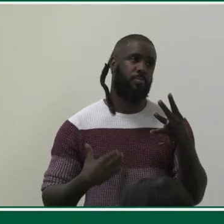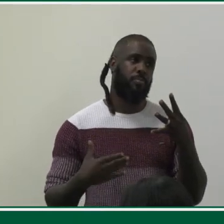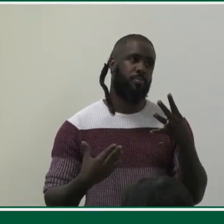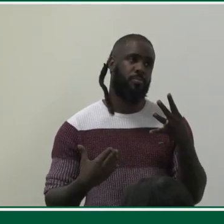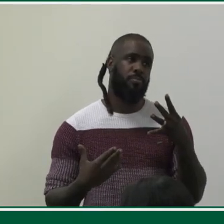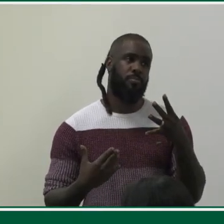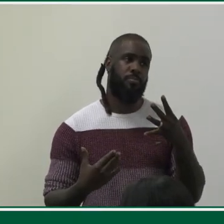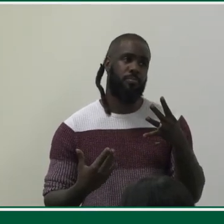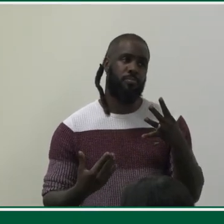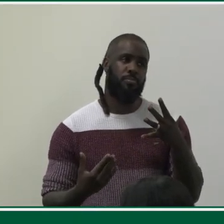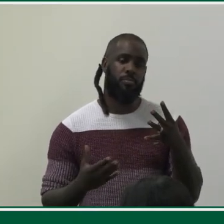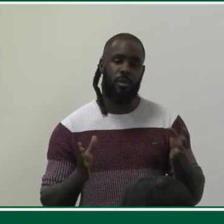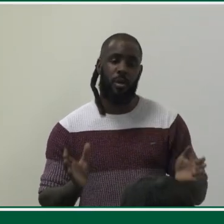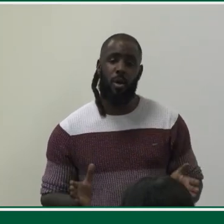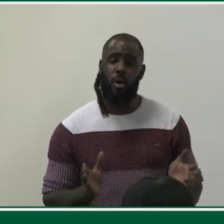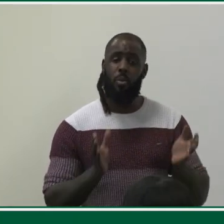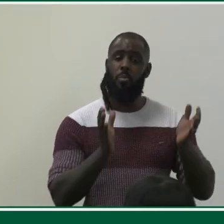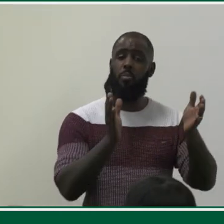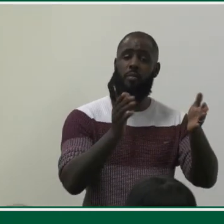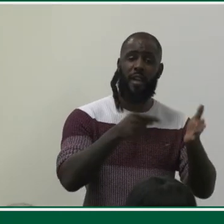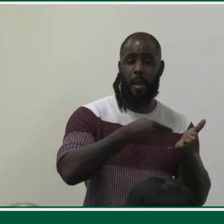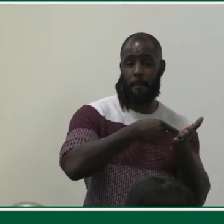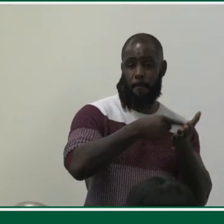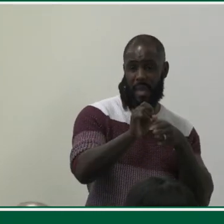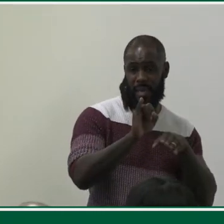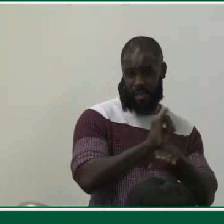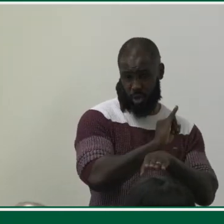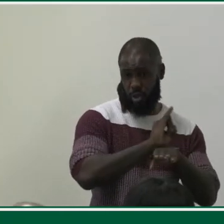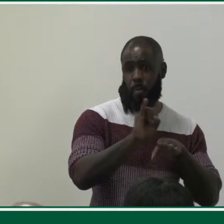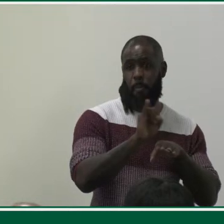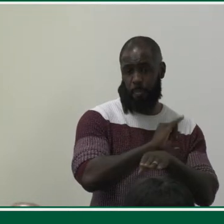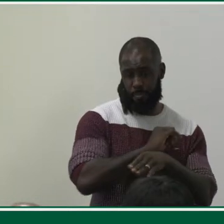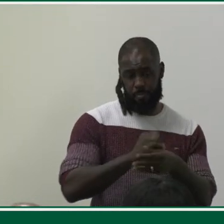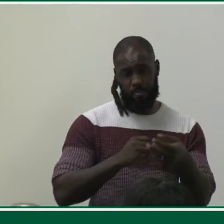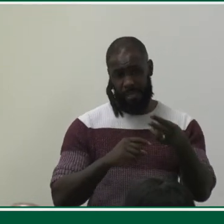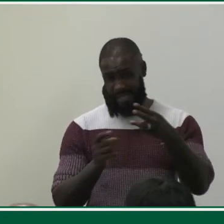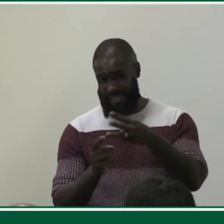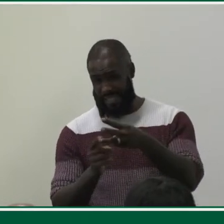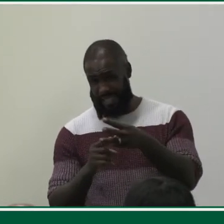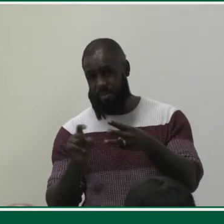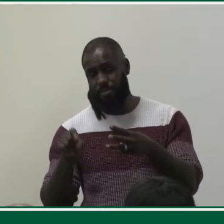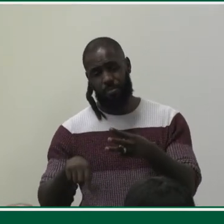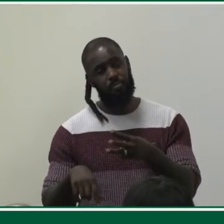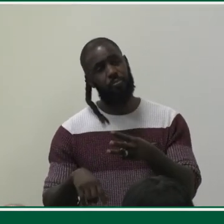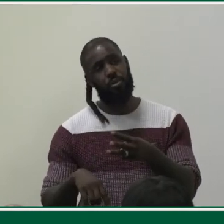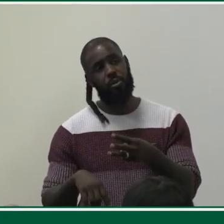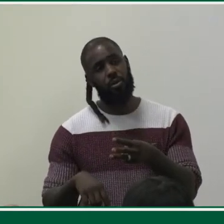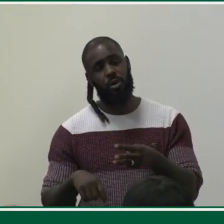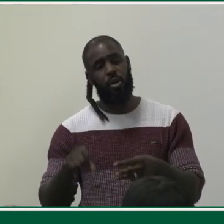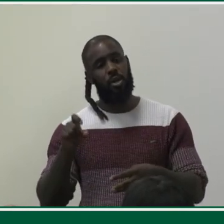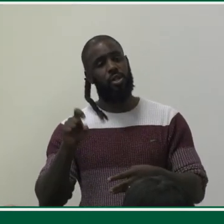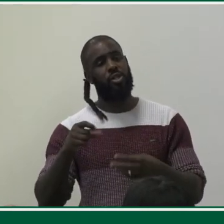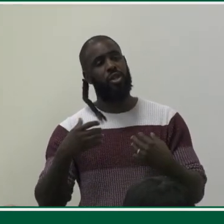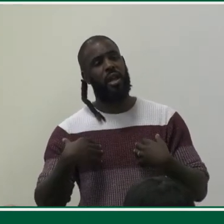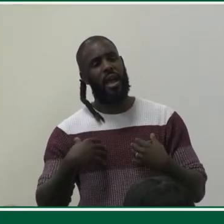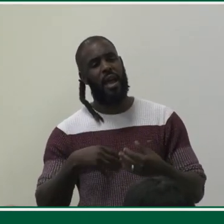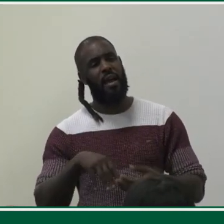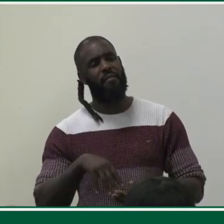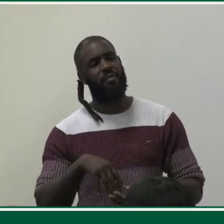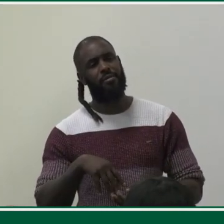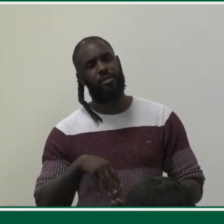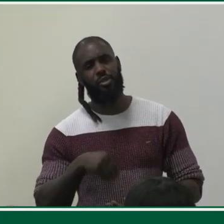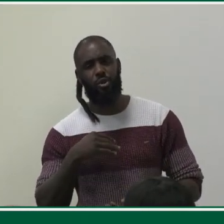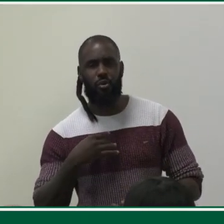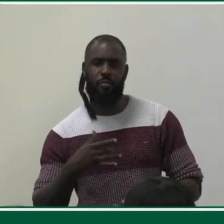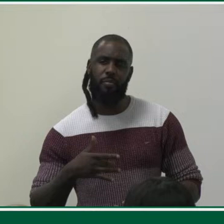provide students with paid internship. We should be able to see students who feel